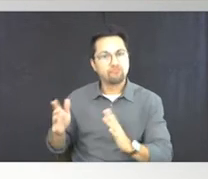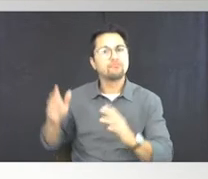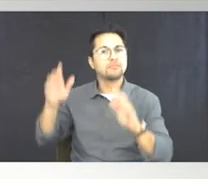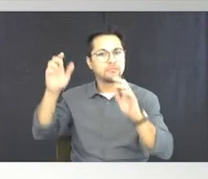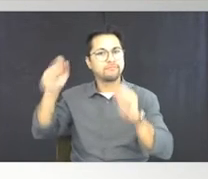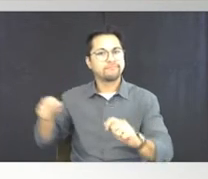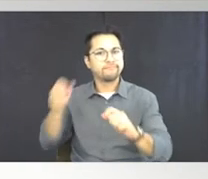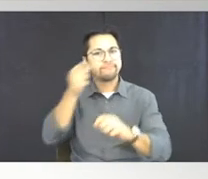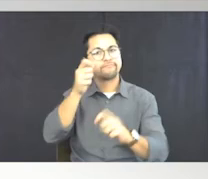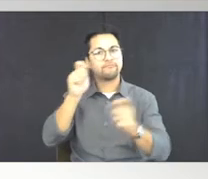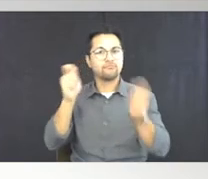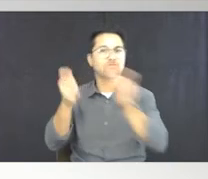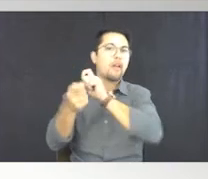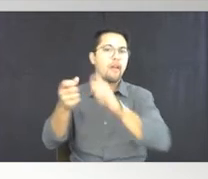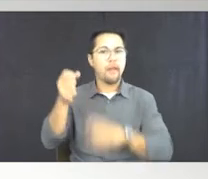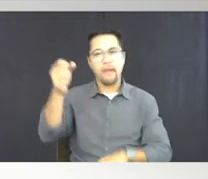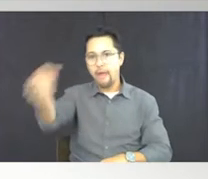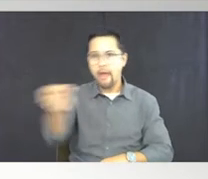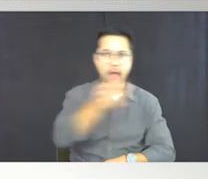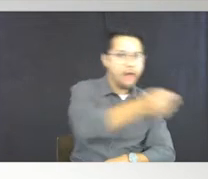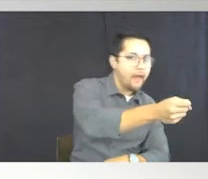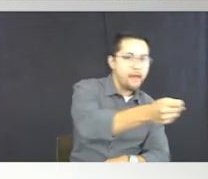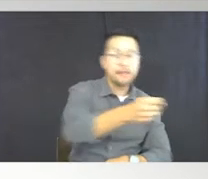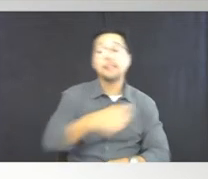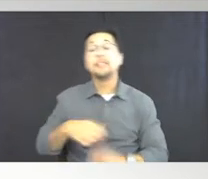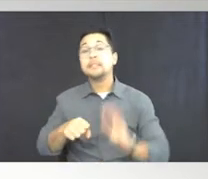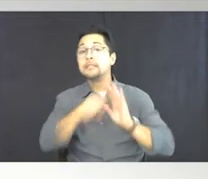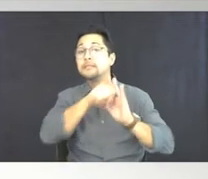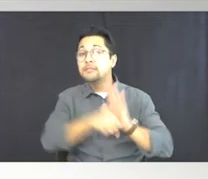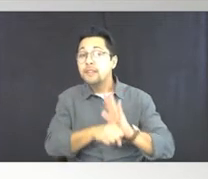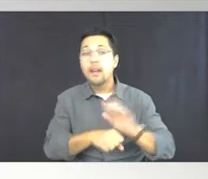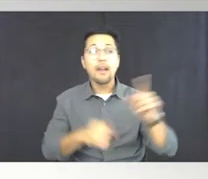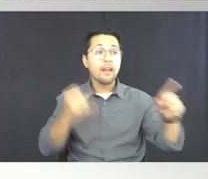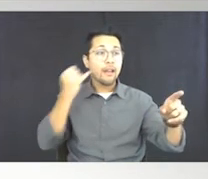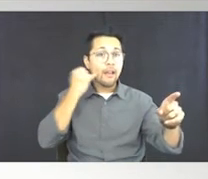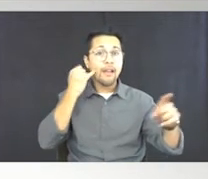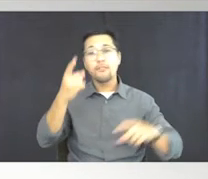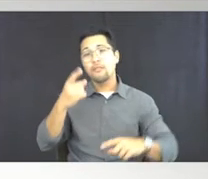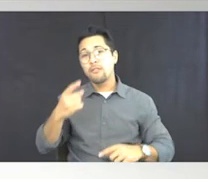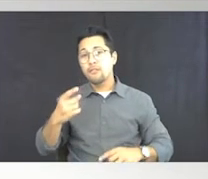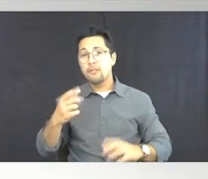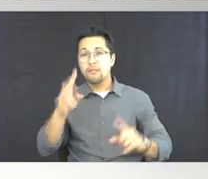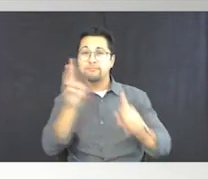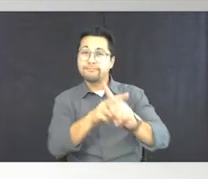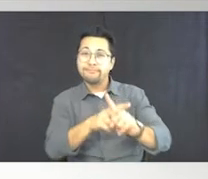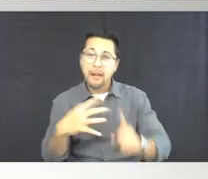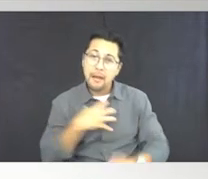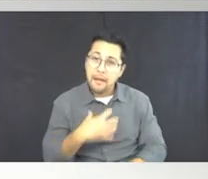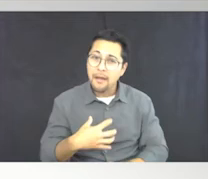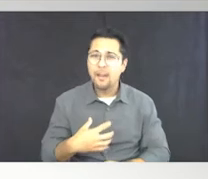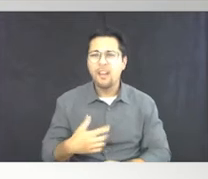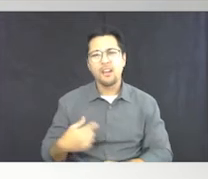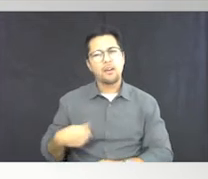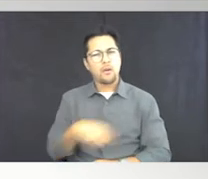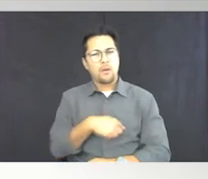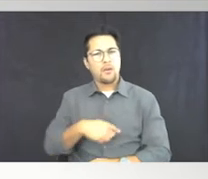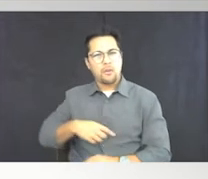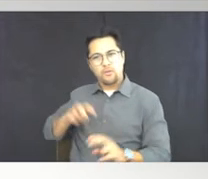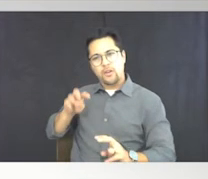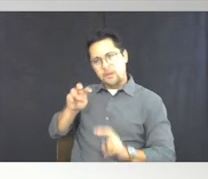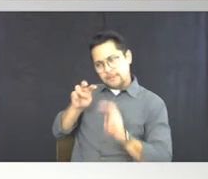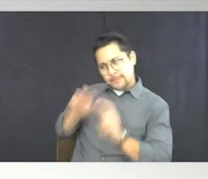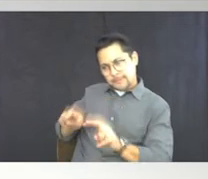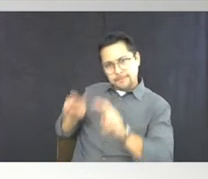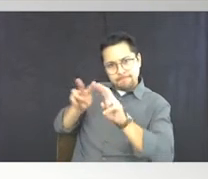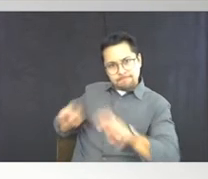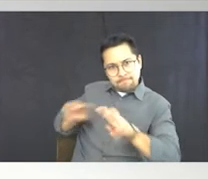The state, if you file a complaint or something to that nature, we only look at the process.